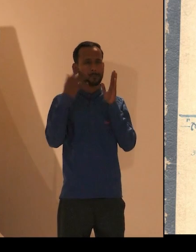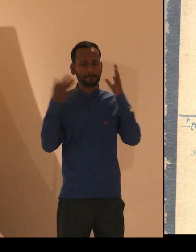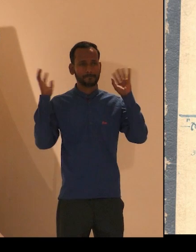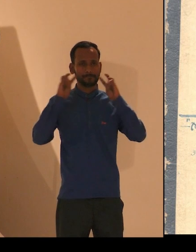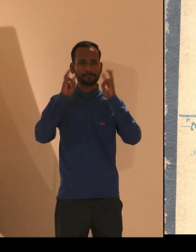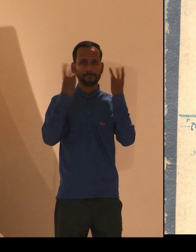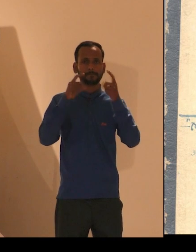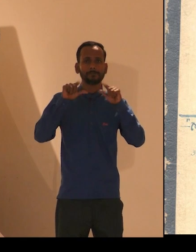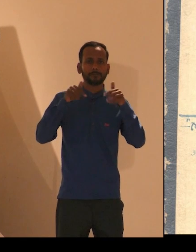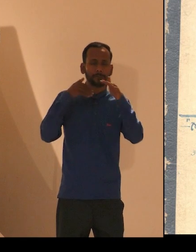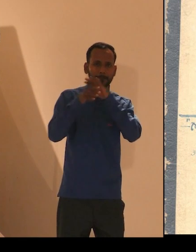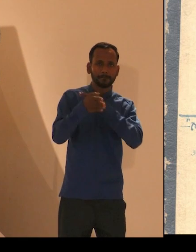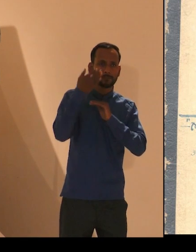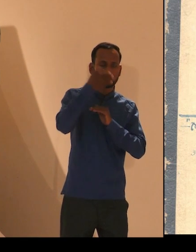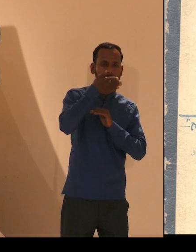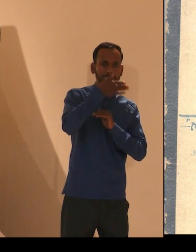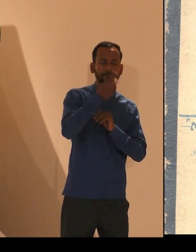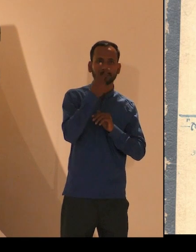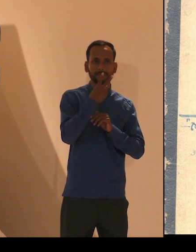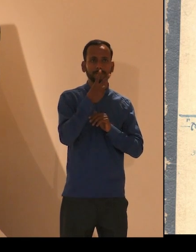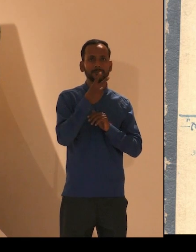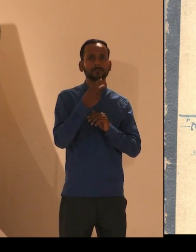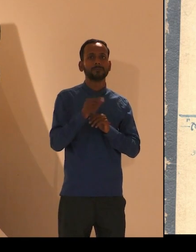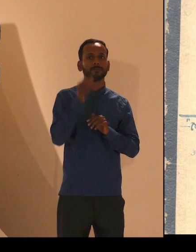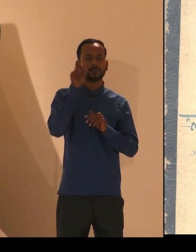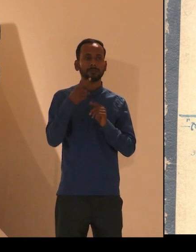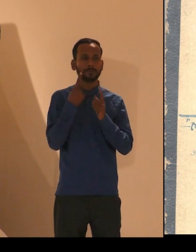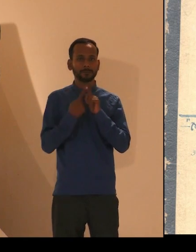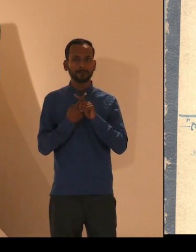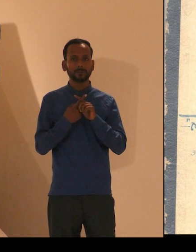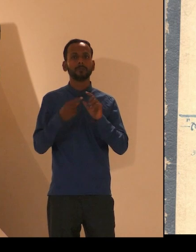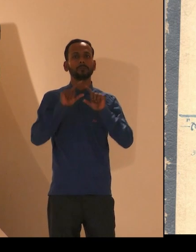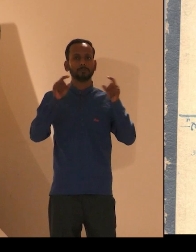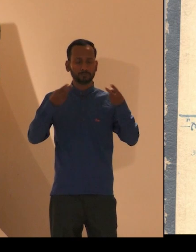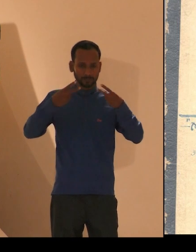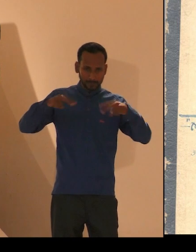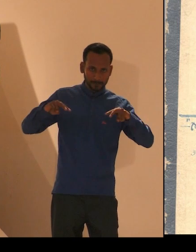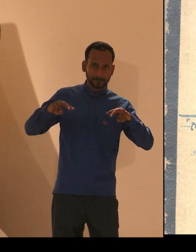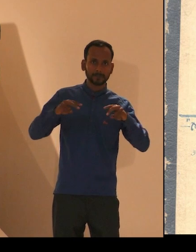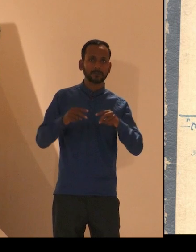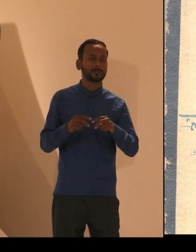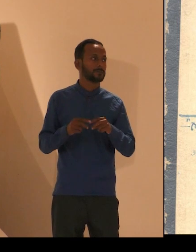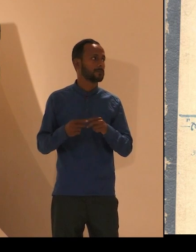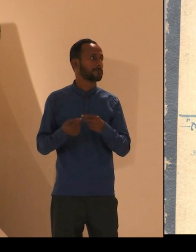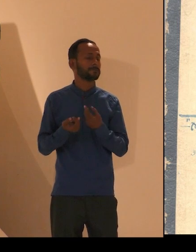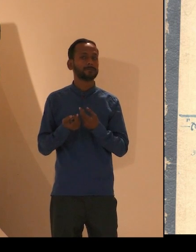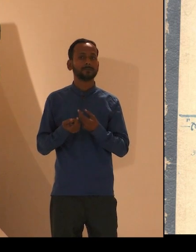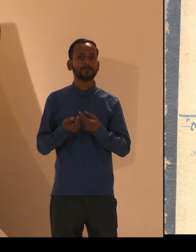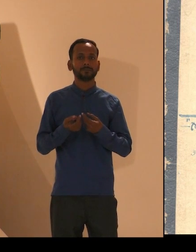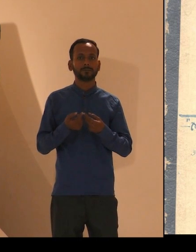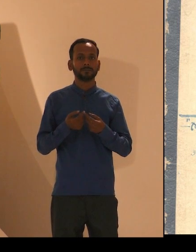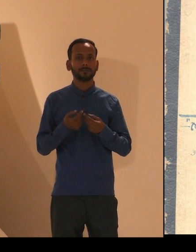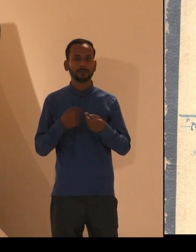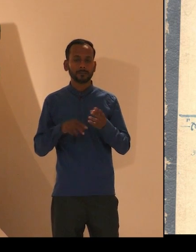did last week in World Heritage Week. One was a reinterpretation of this episode about the